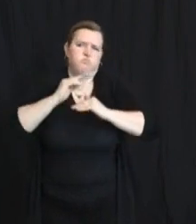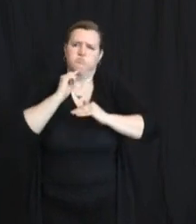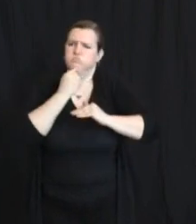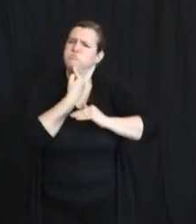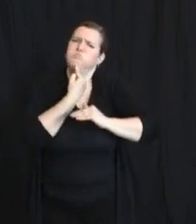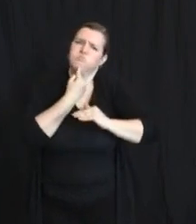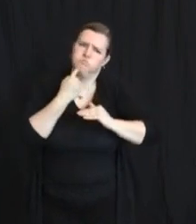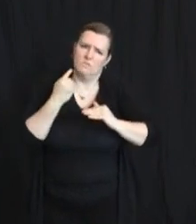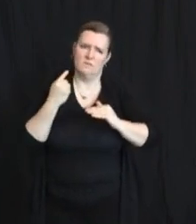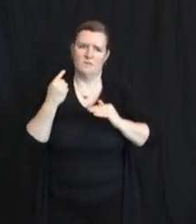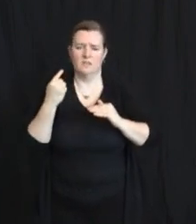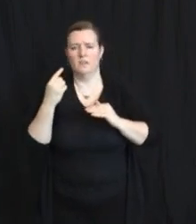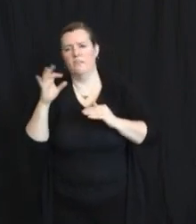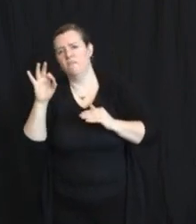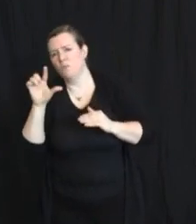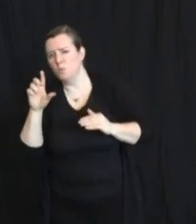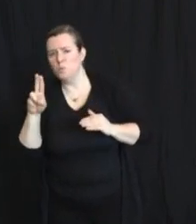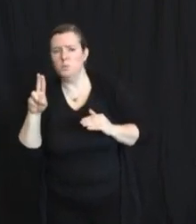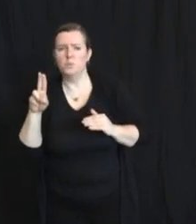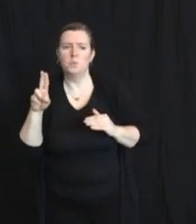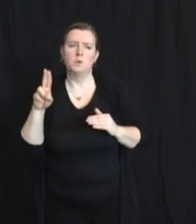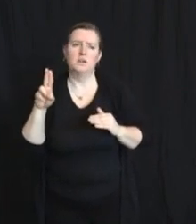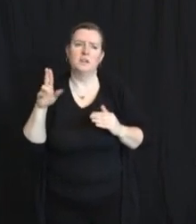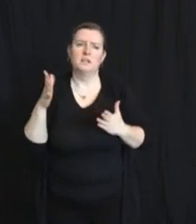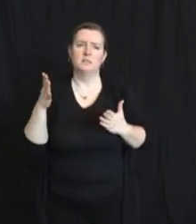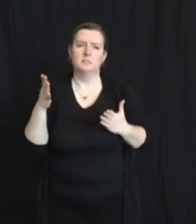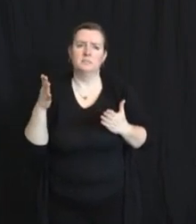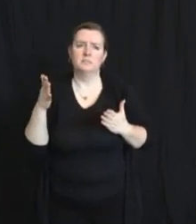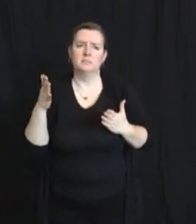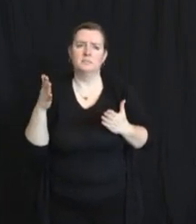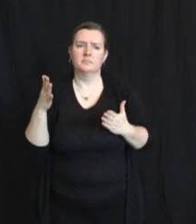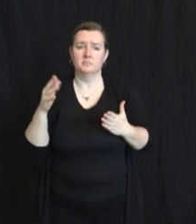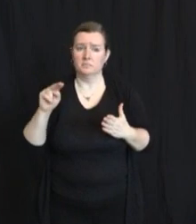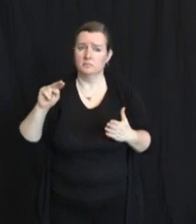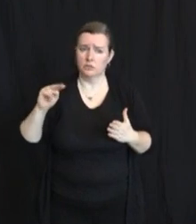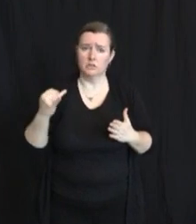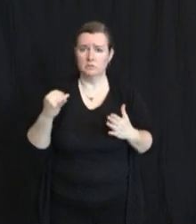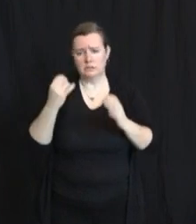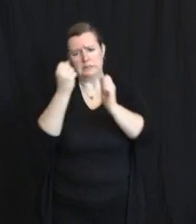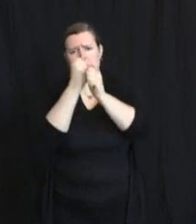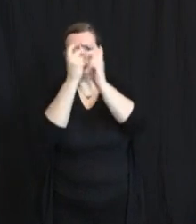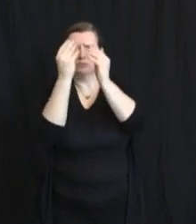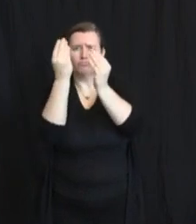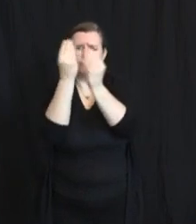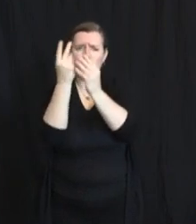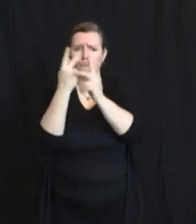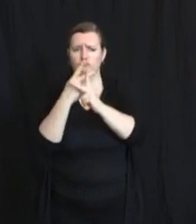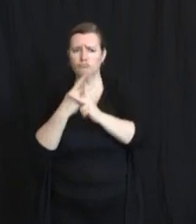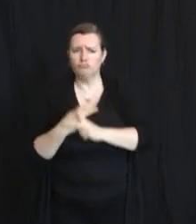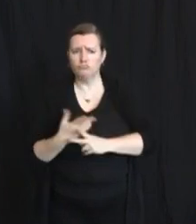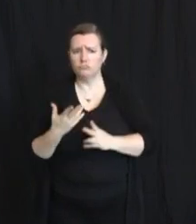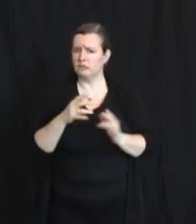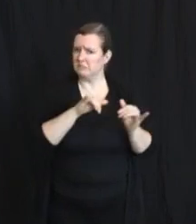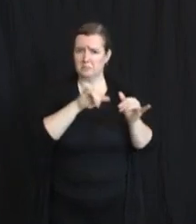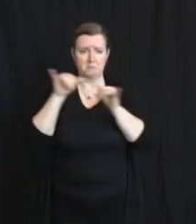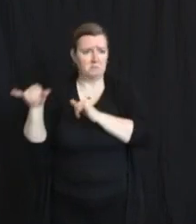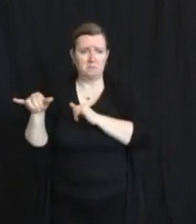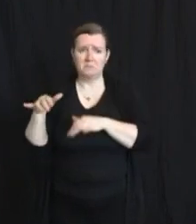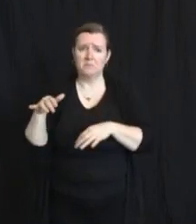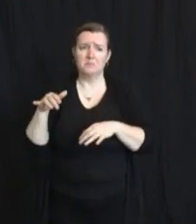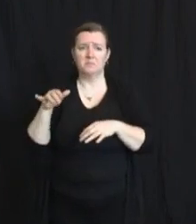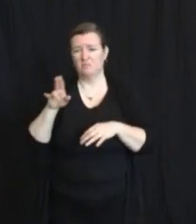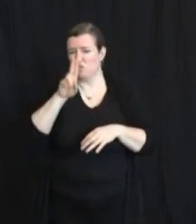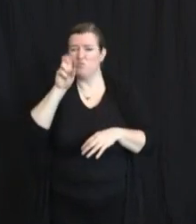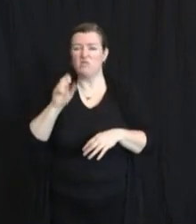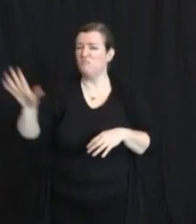like the flu, and New Jersey mirrors national statistics on this issue. A recent study of New York City